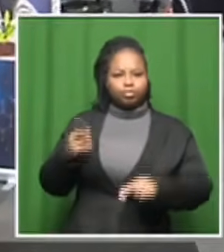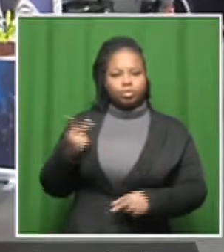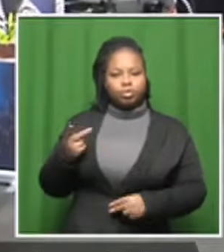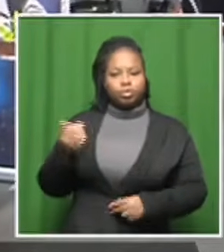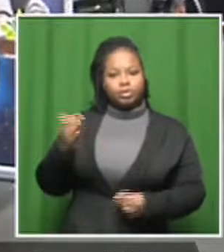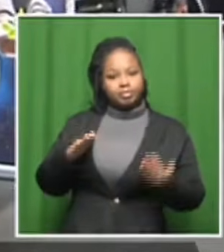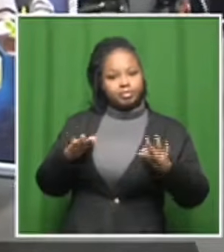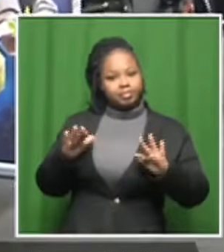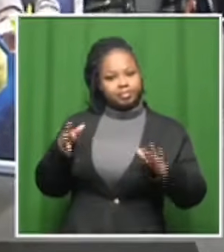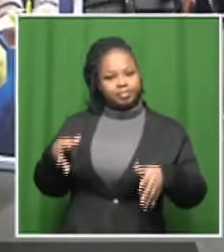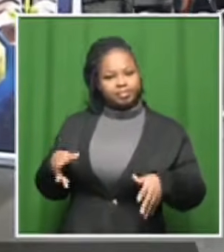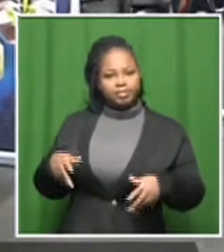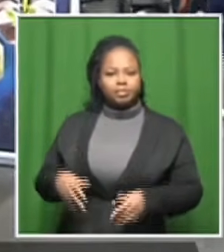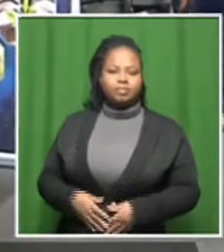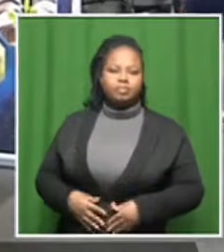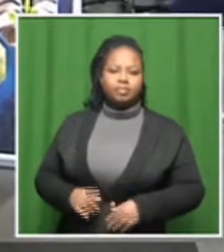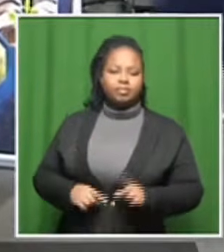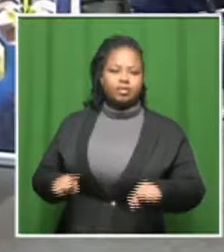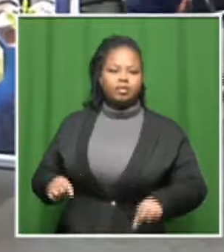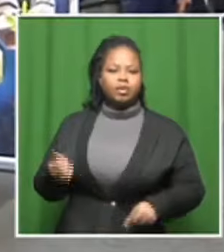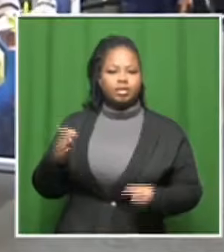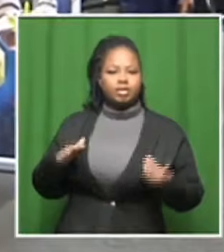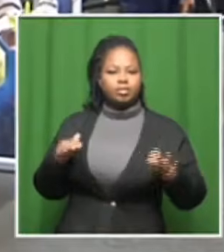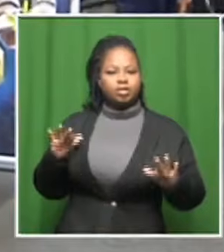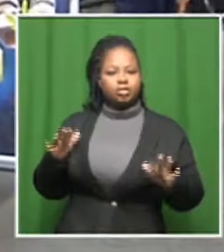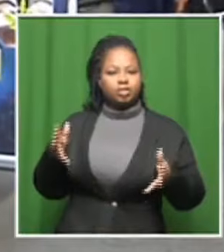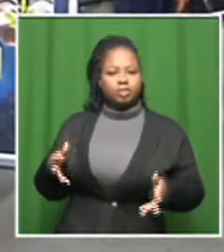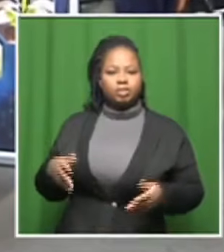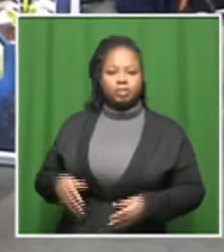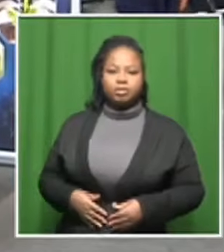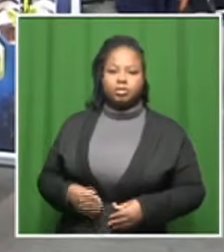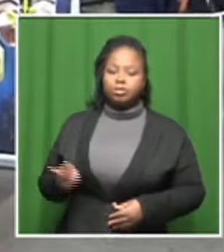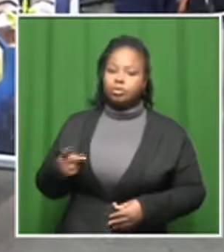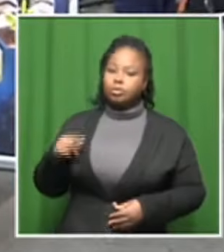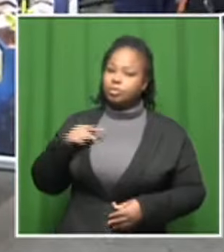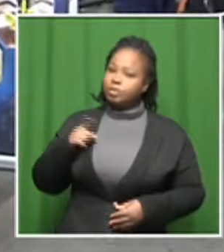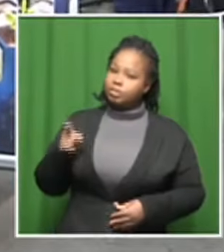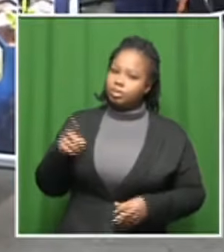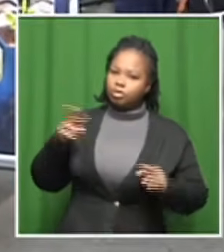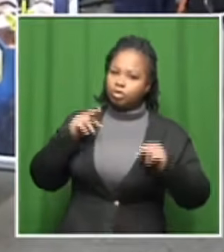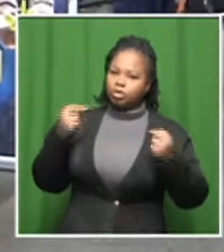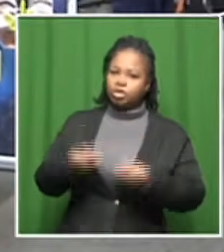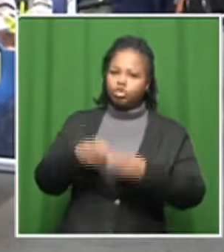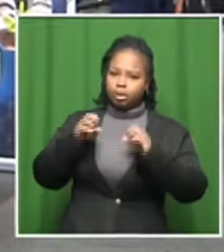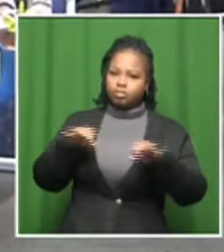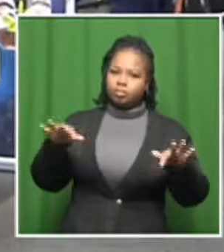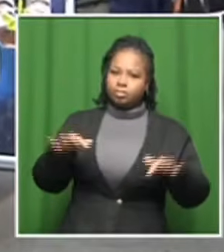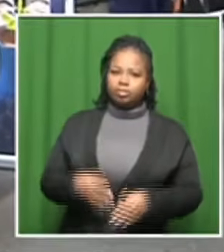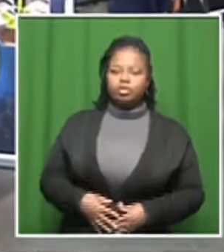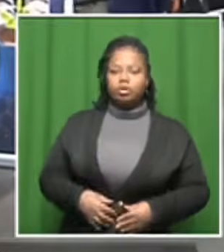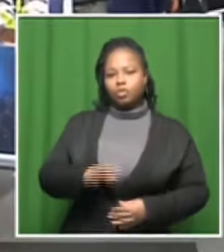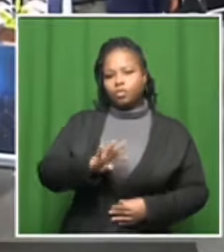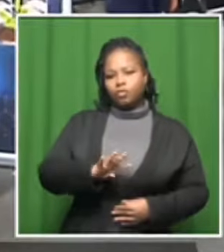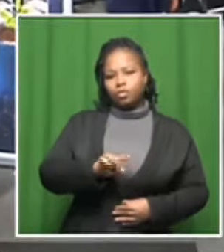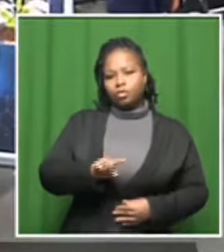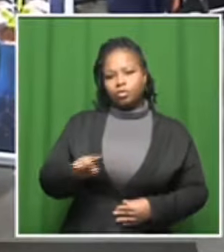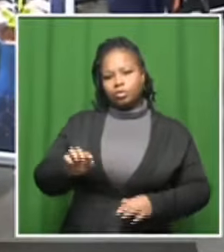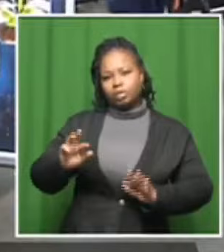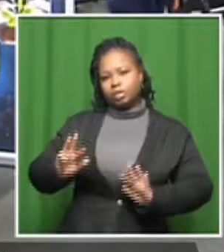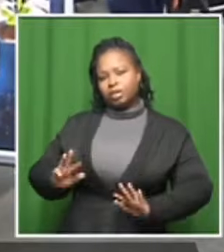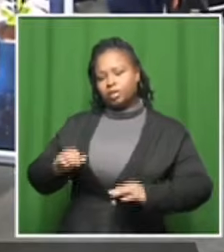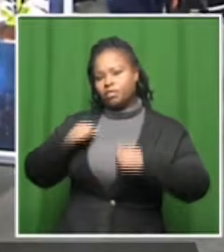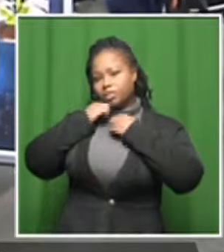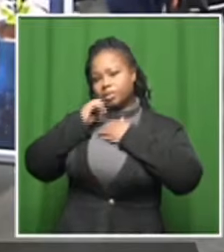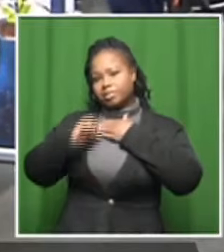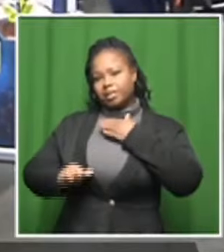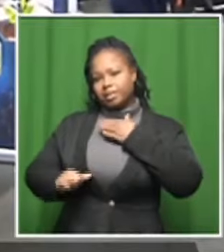here at the various exhibitions, as obviously it also rolls out nationally. This is happening between the 4th and the 9th of August for